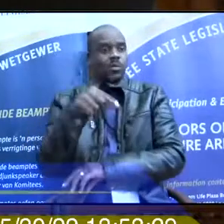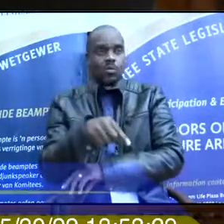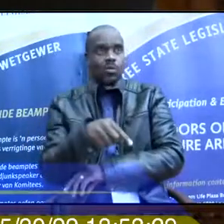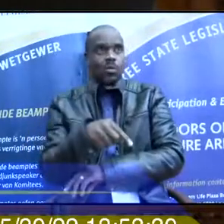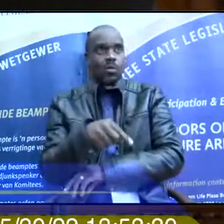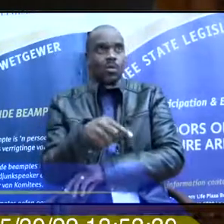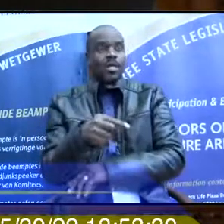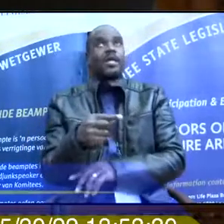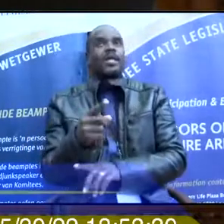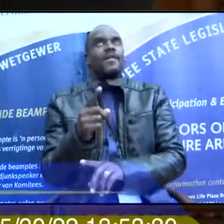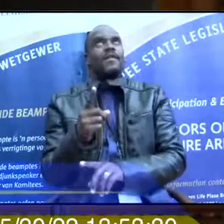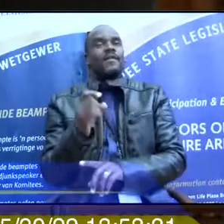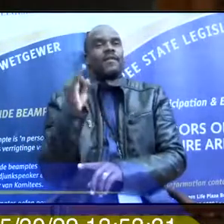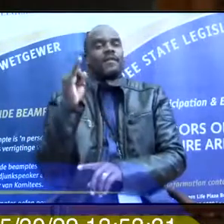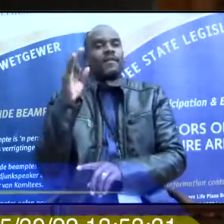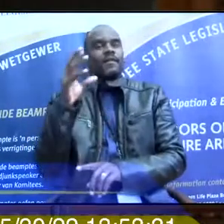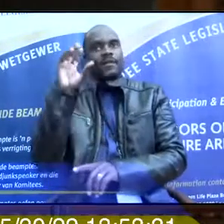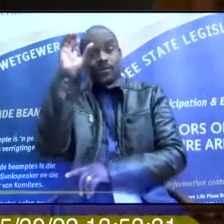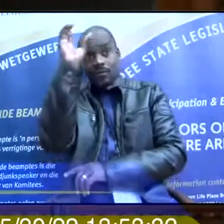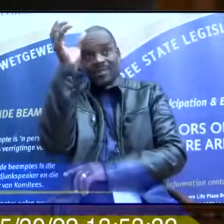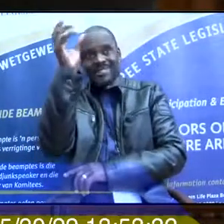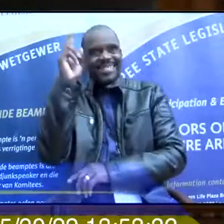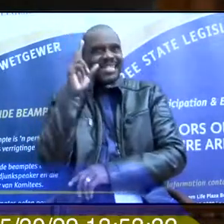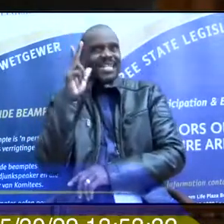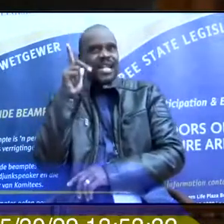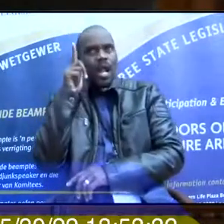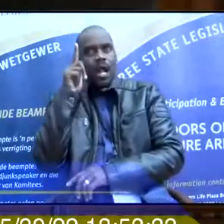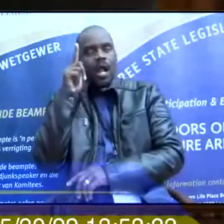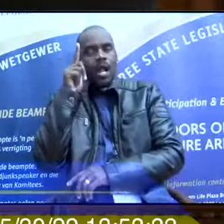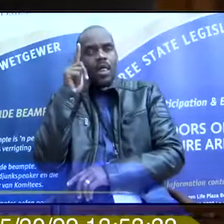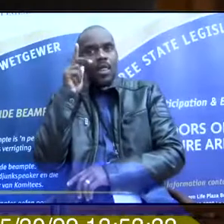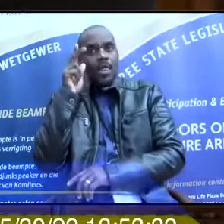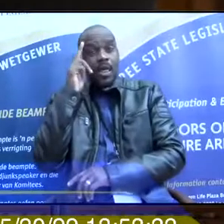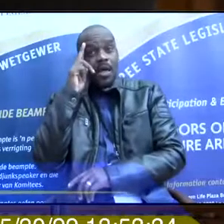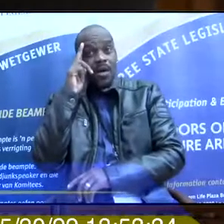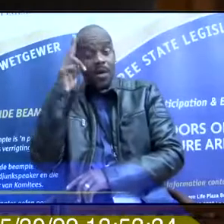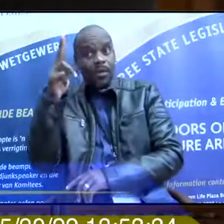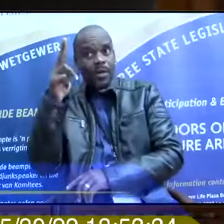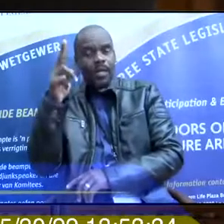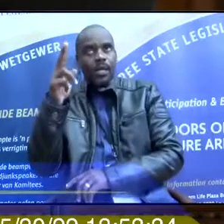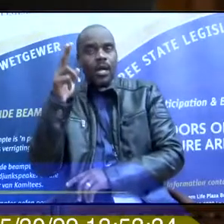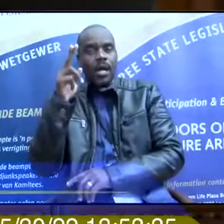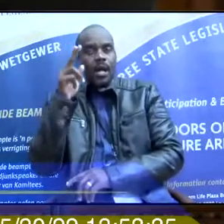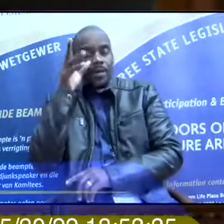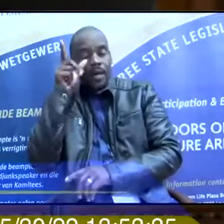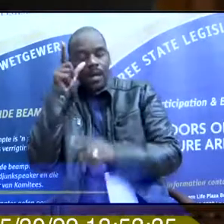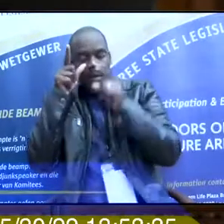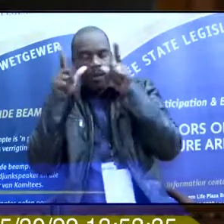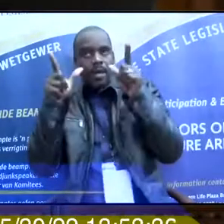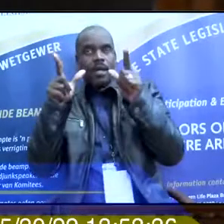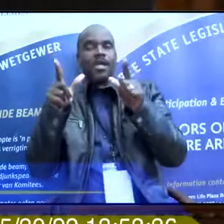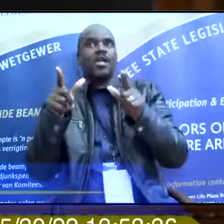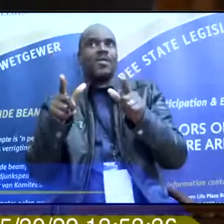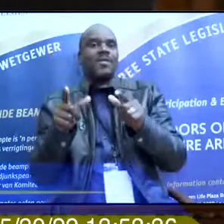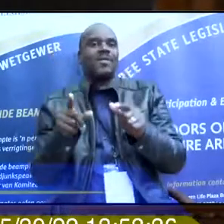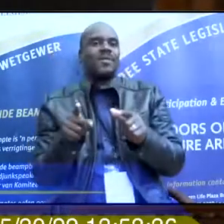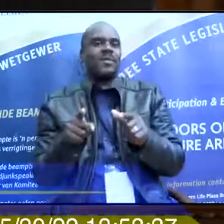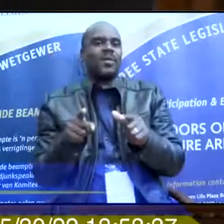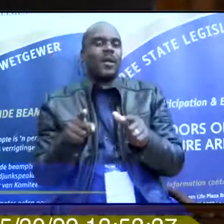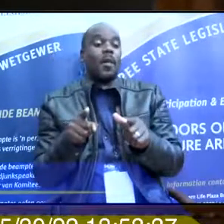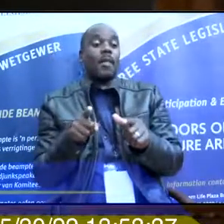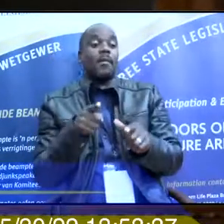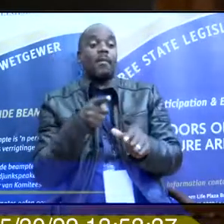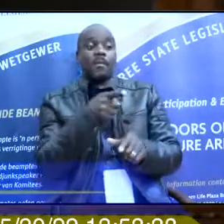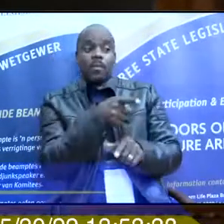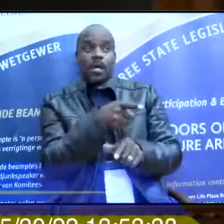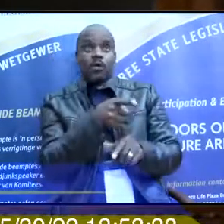state is not aware this happens in retrospect it happens in coffee fountain it happens in sunscreen police